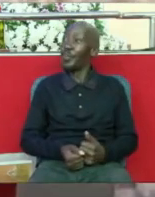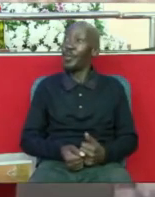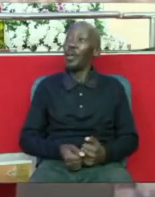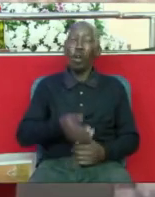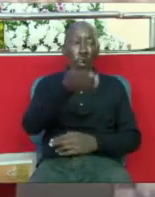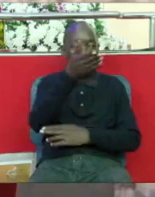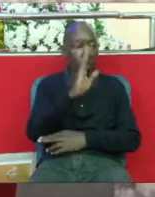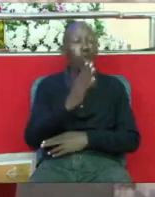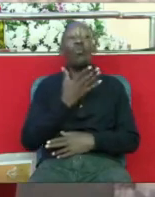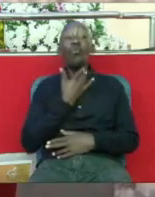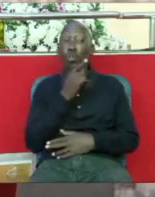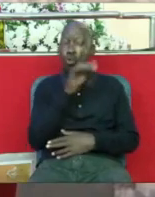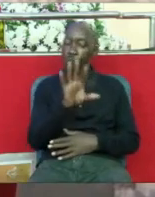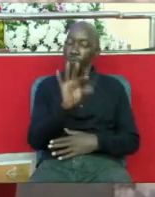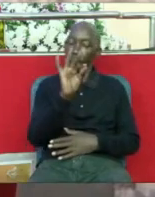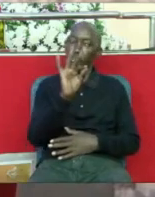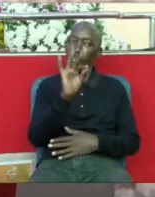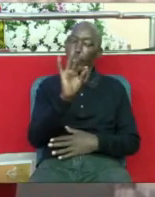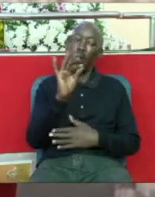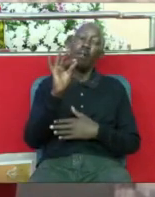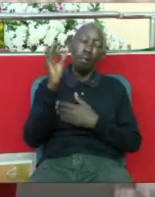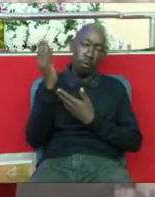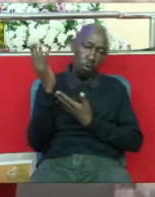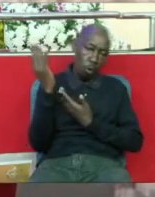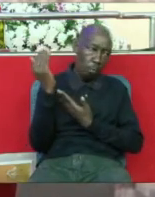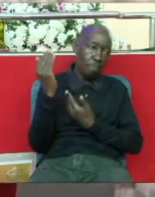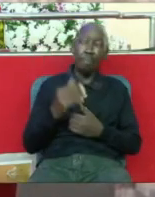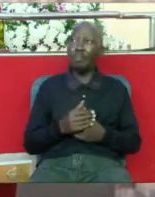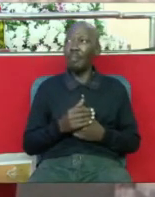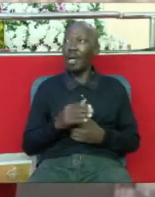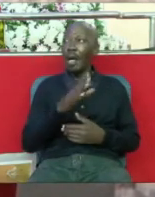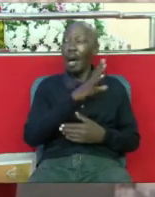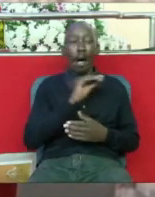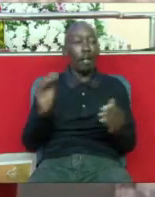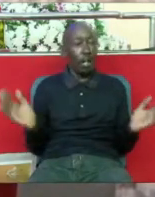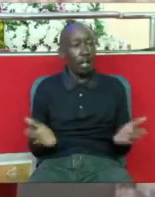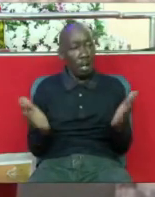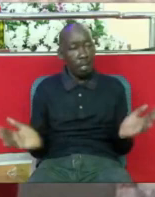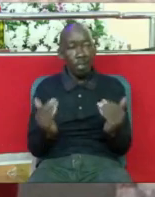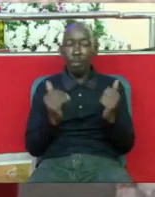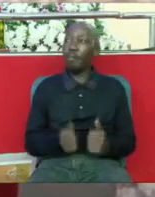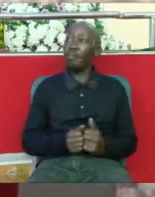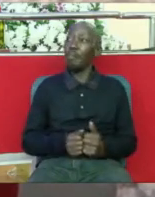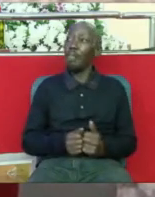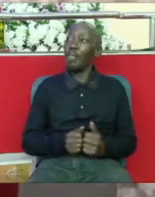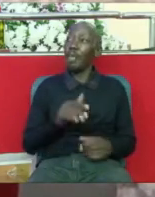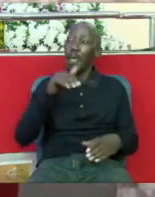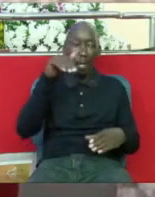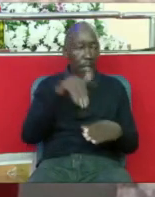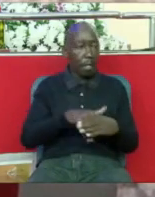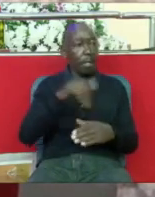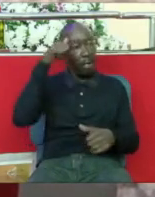God wants you to find hope. Mungu anataka upate tumaini. And encouragement. Na uhuishwe. In